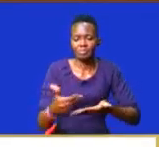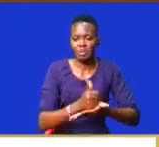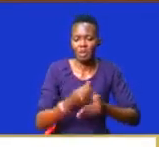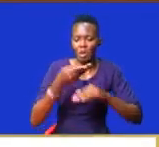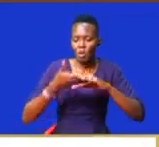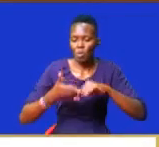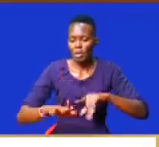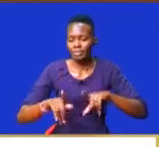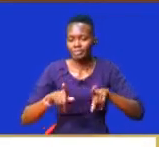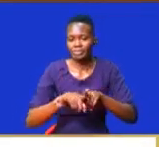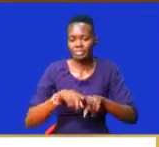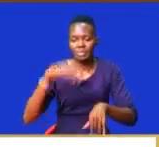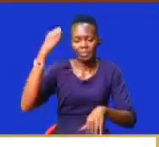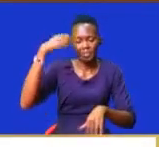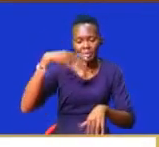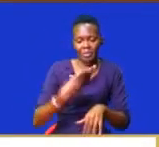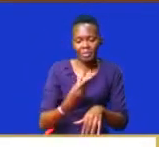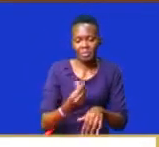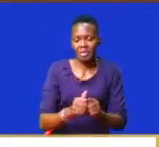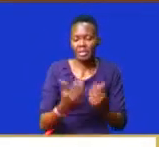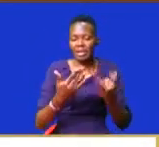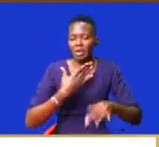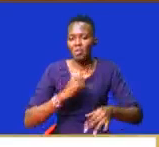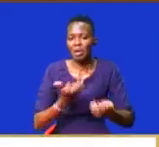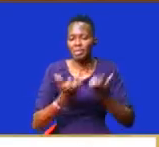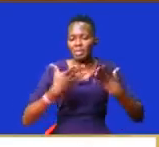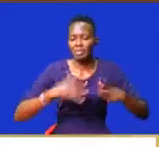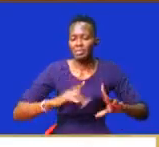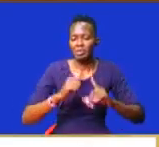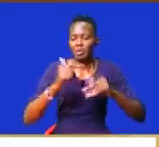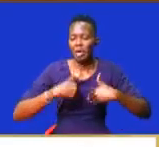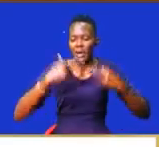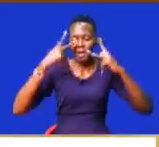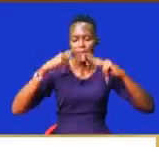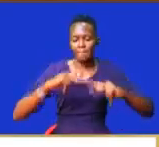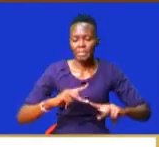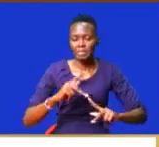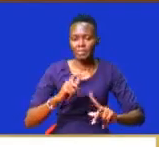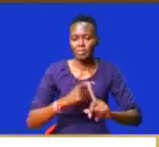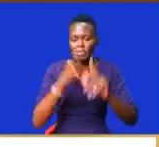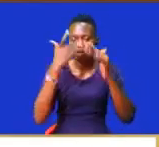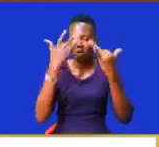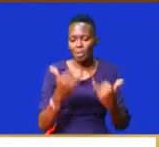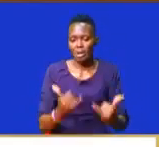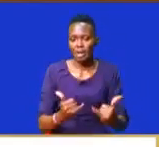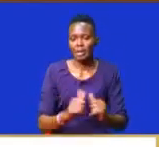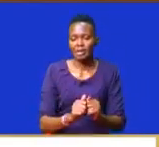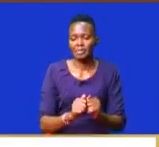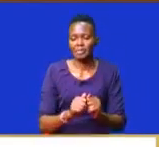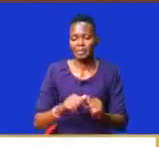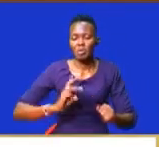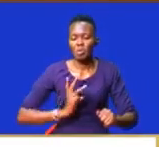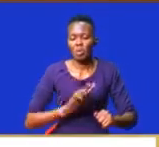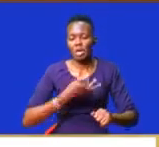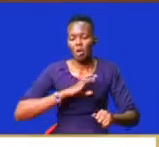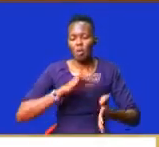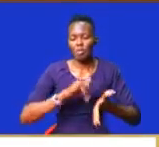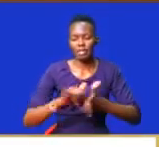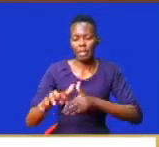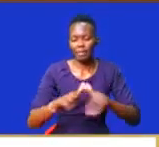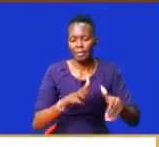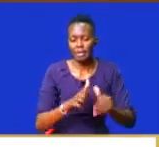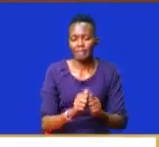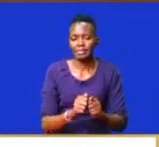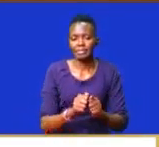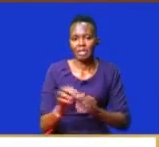of the city. You are need your Halama, Kibuyo, or Wedikwe. Just Sani, Kibuyo, near Lower City Management. And over